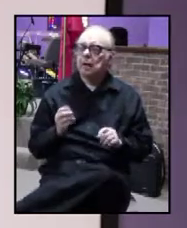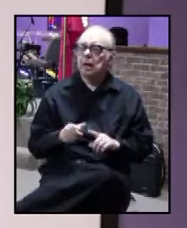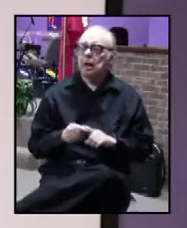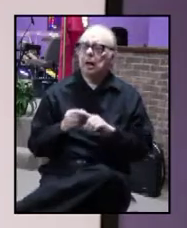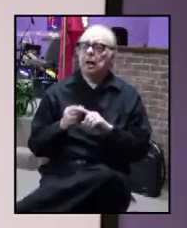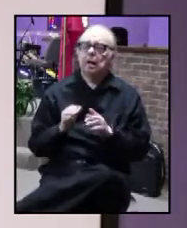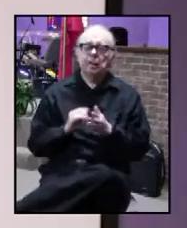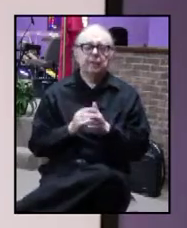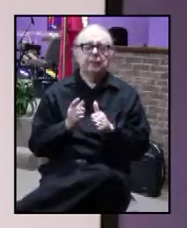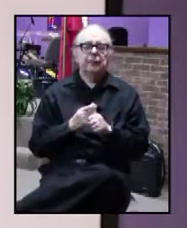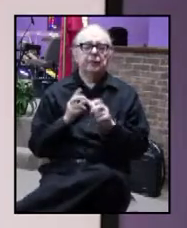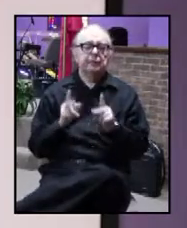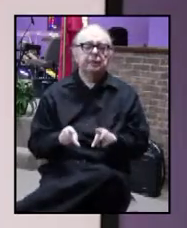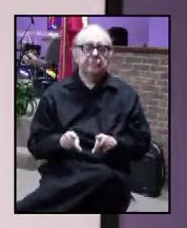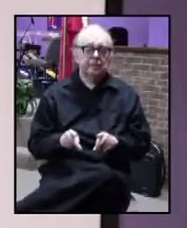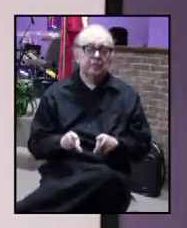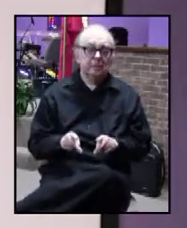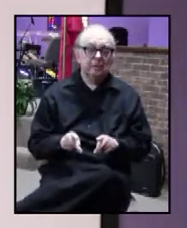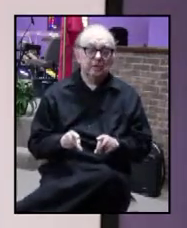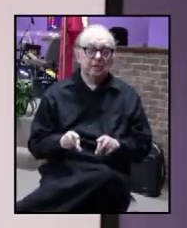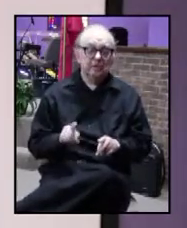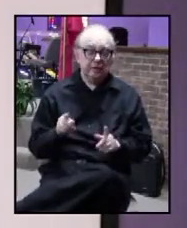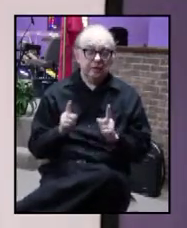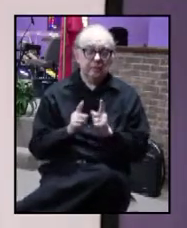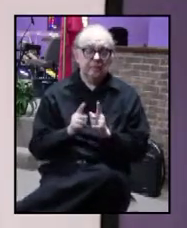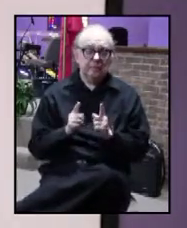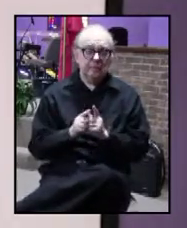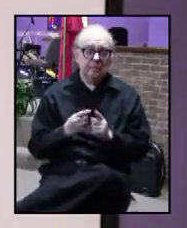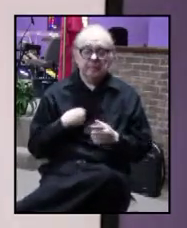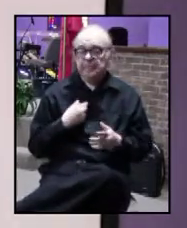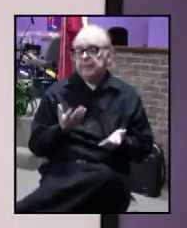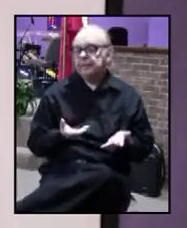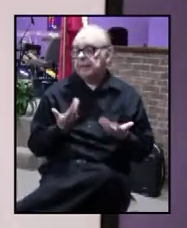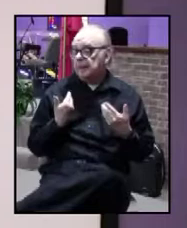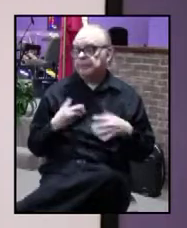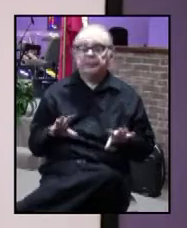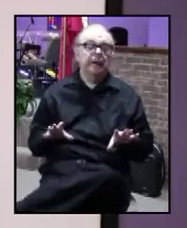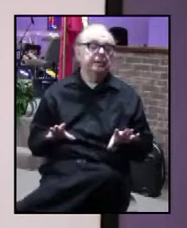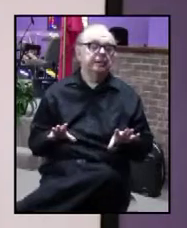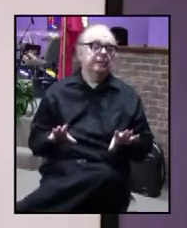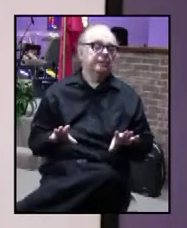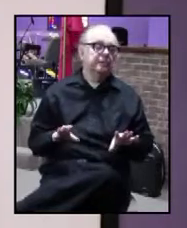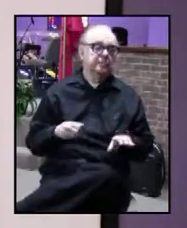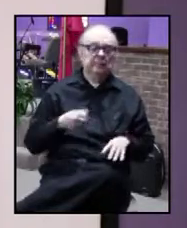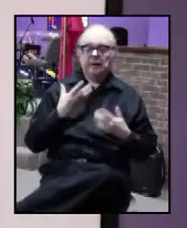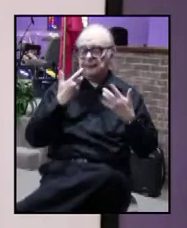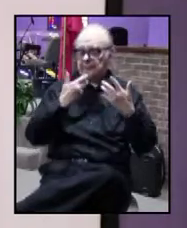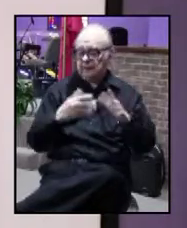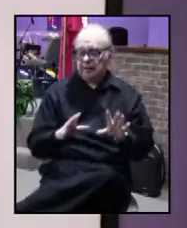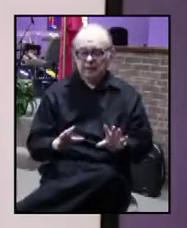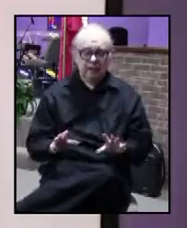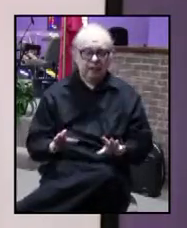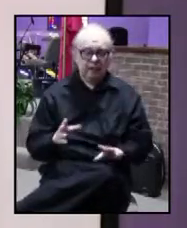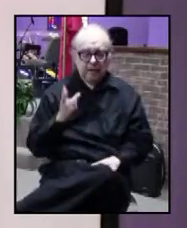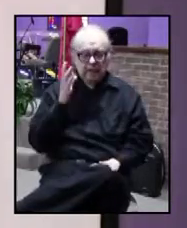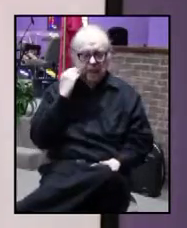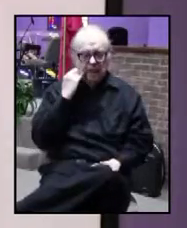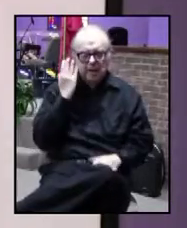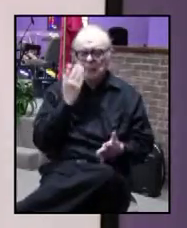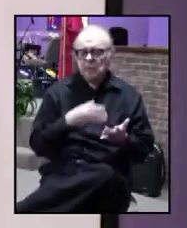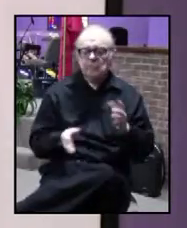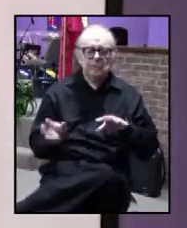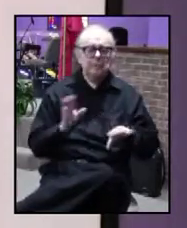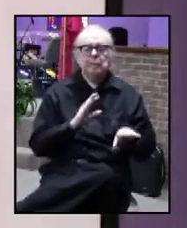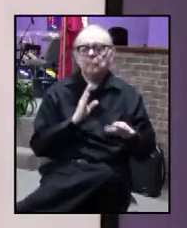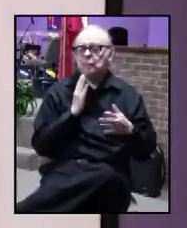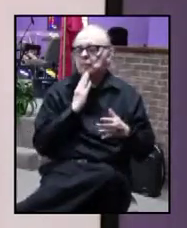if that's the first person that you hit. You probably want to say, I'm done. God, I'm finished. I knew this was going to be a